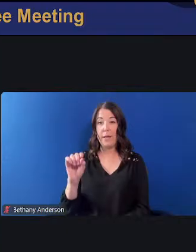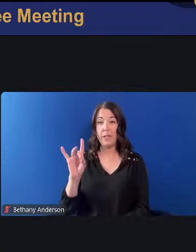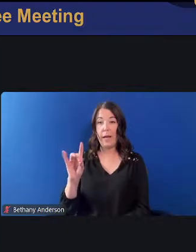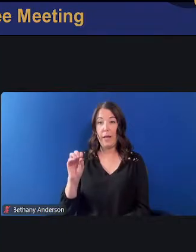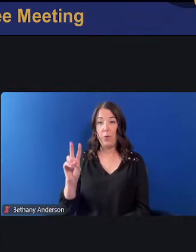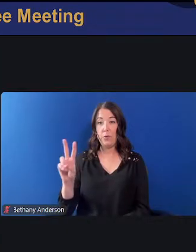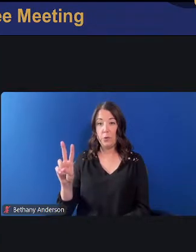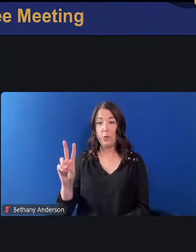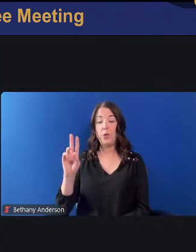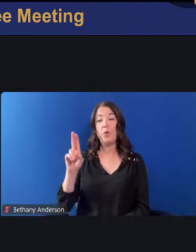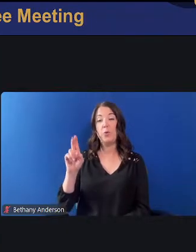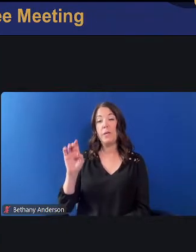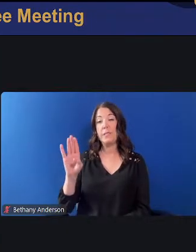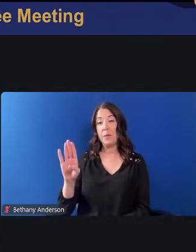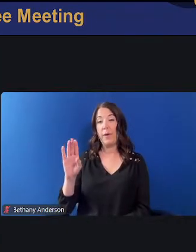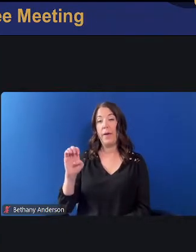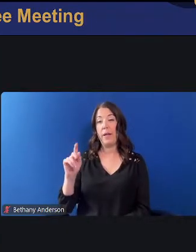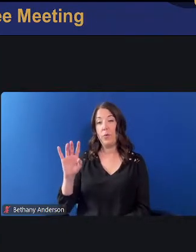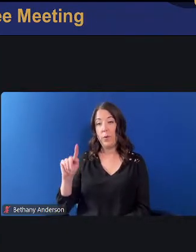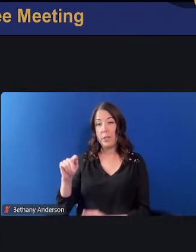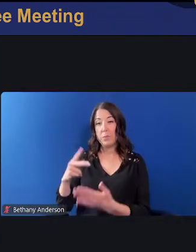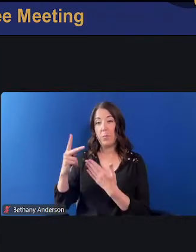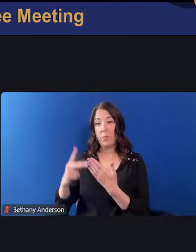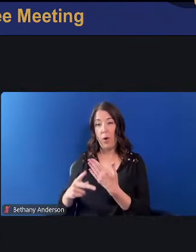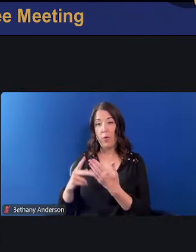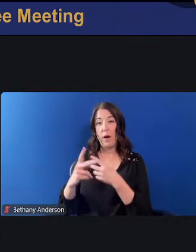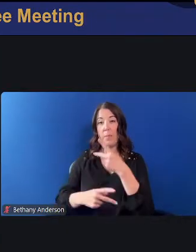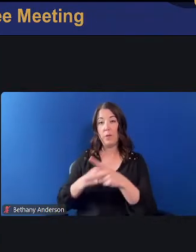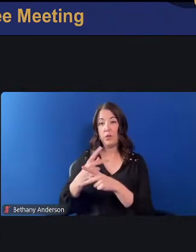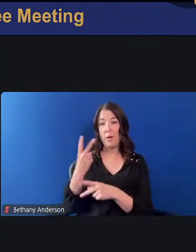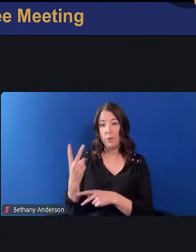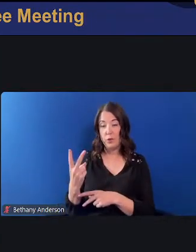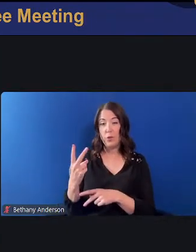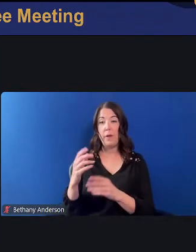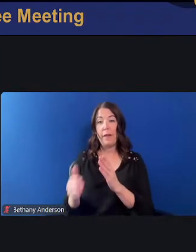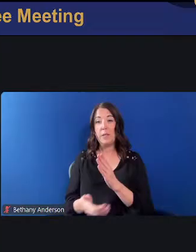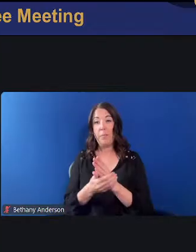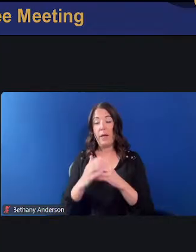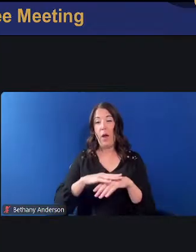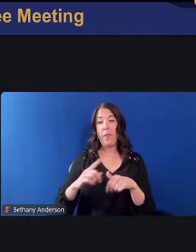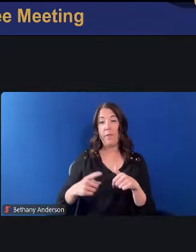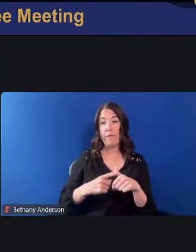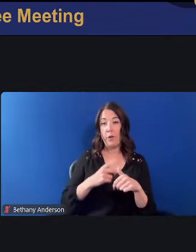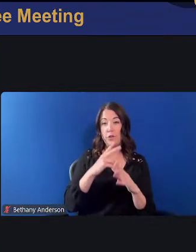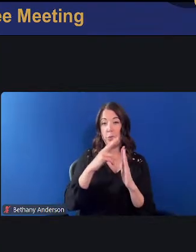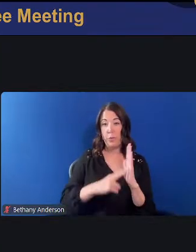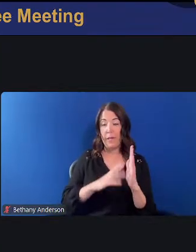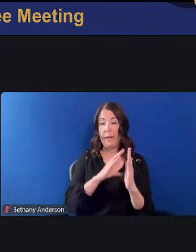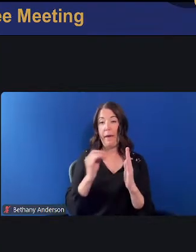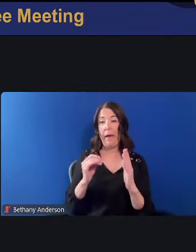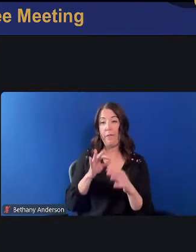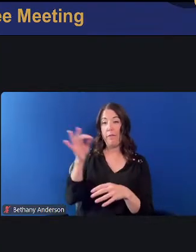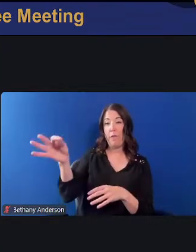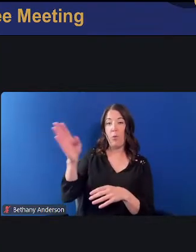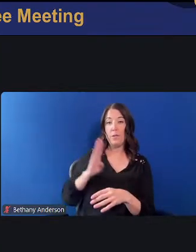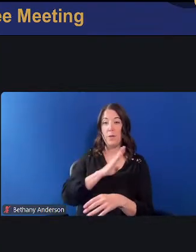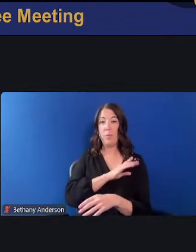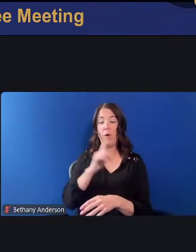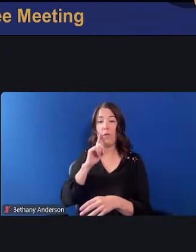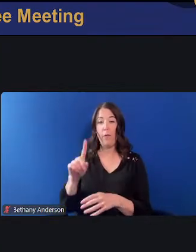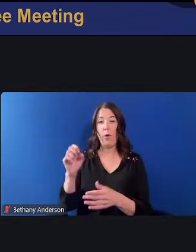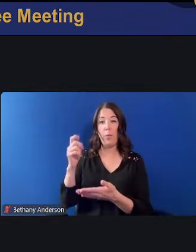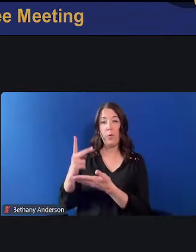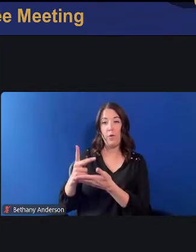R277-802 USDB Enrichment Program Draft 2 as amended on the first reading and forward to the board for approval on second and